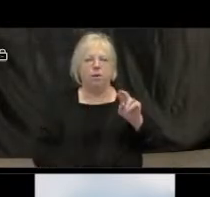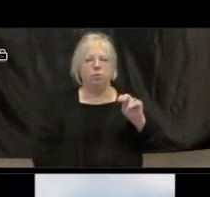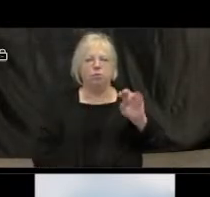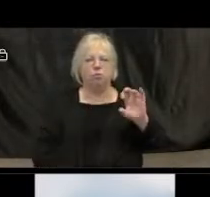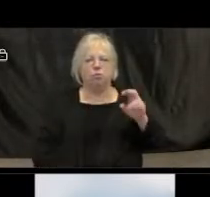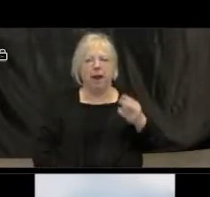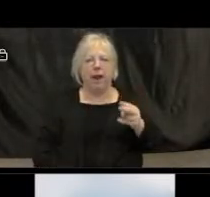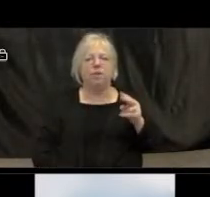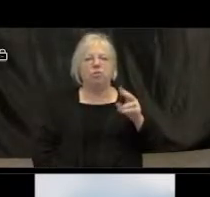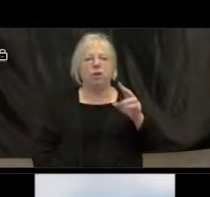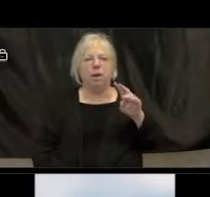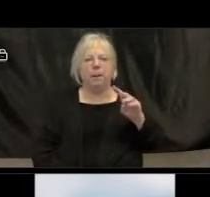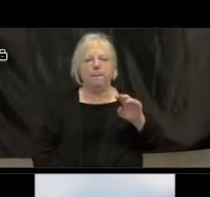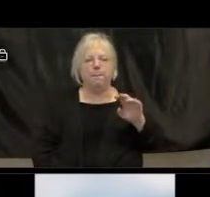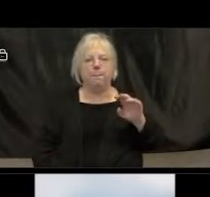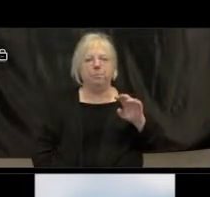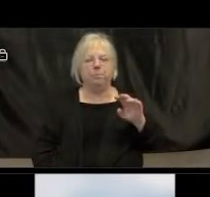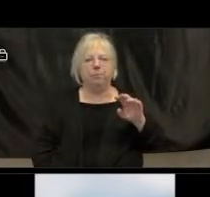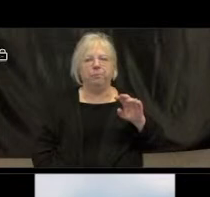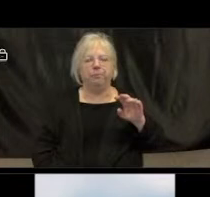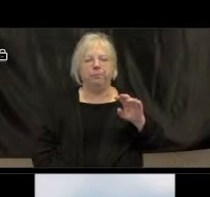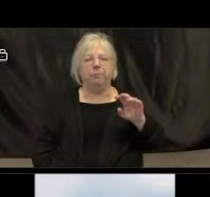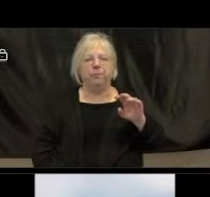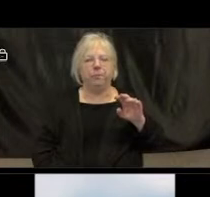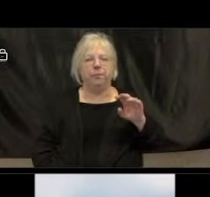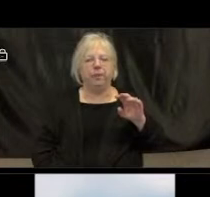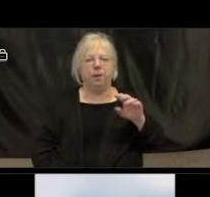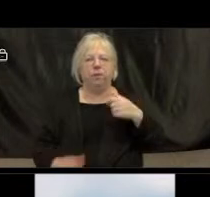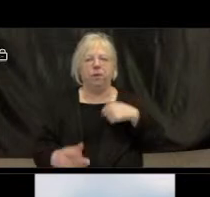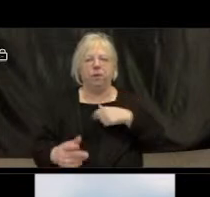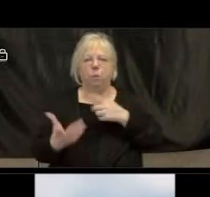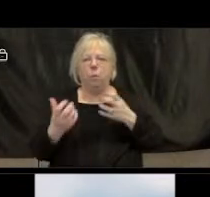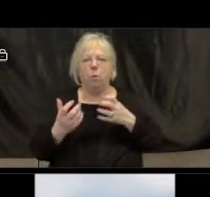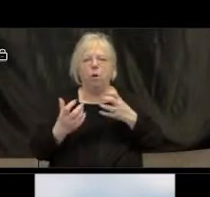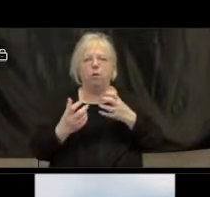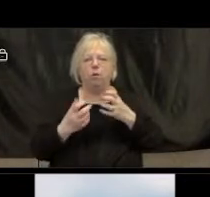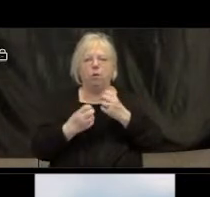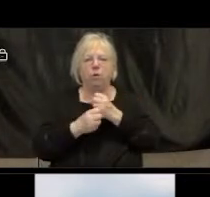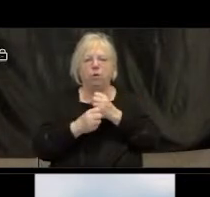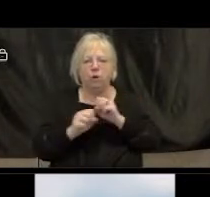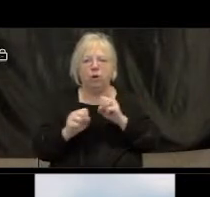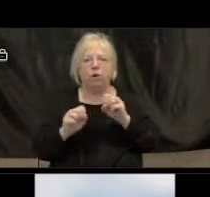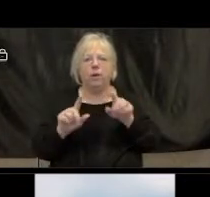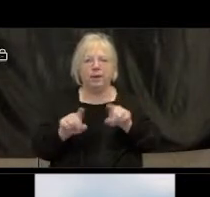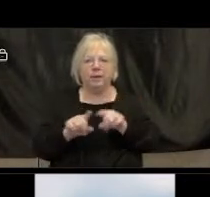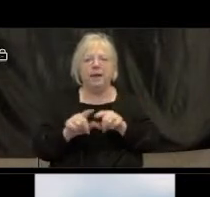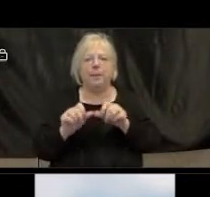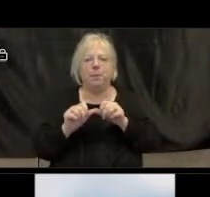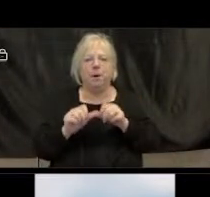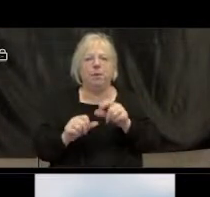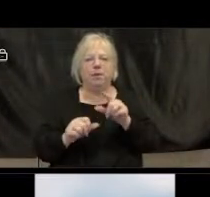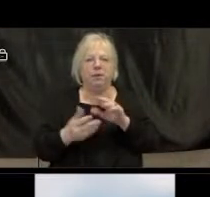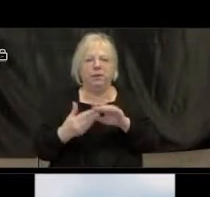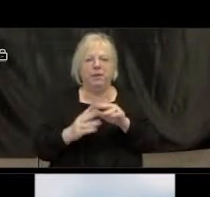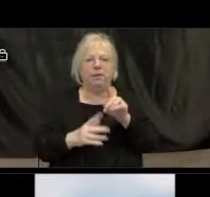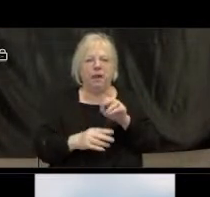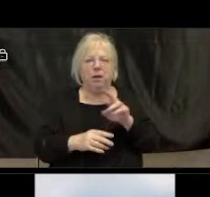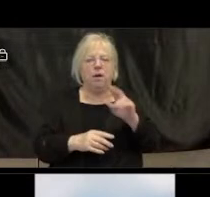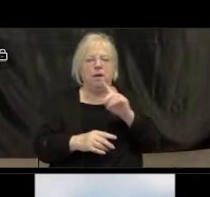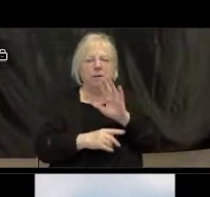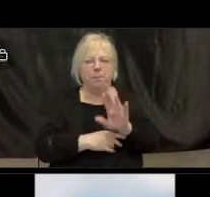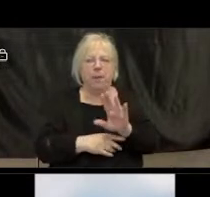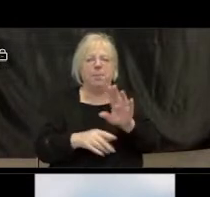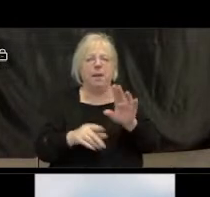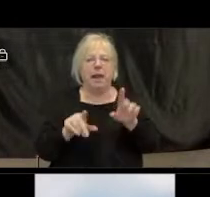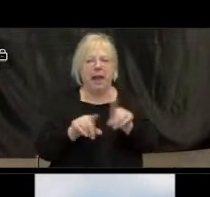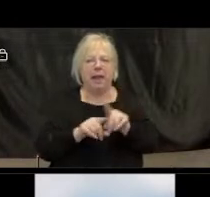2023, and it was sent to me as a member of the commission. So it says, we want to secure the same permanent City of Little Rock commitments as those contained in Gene